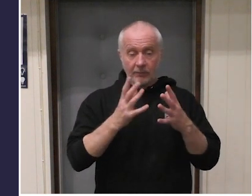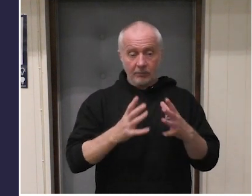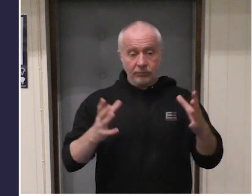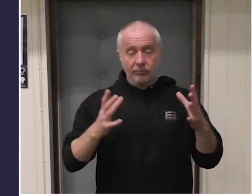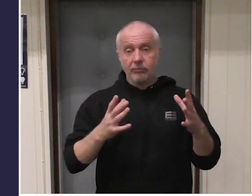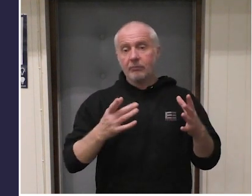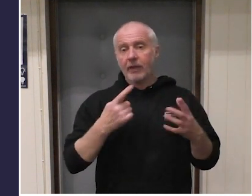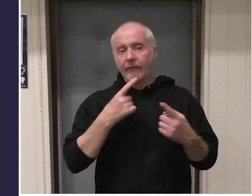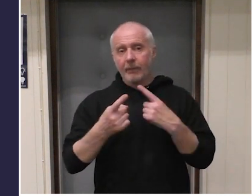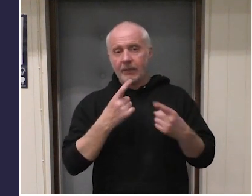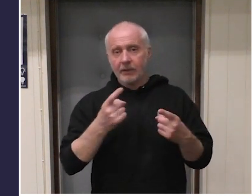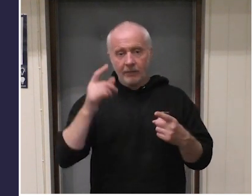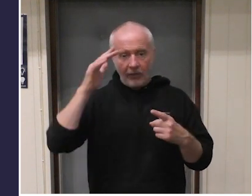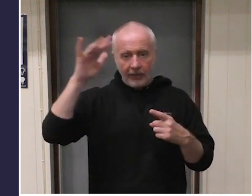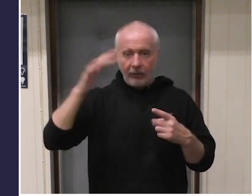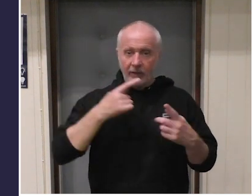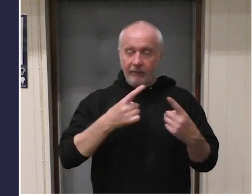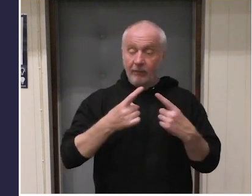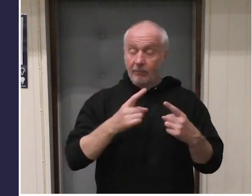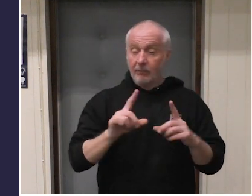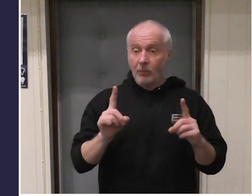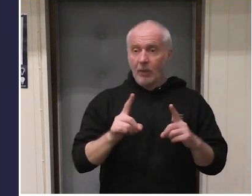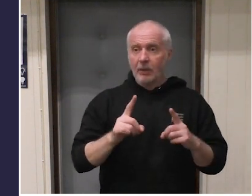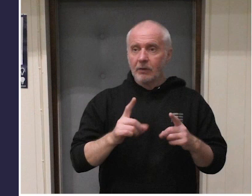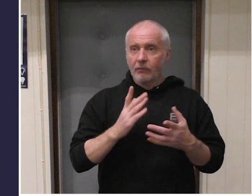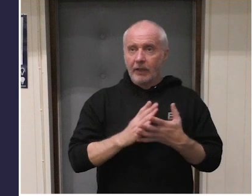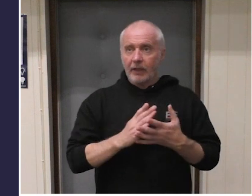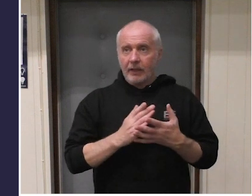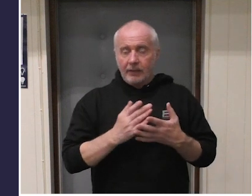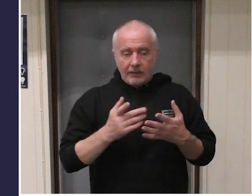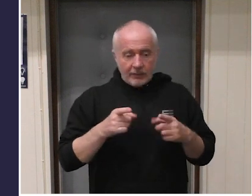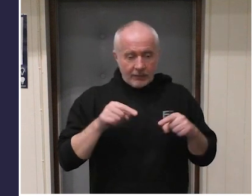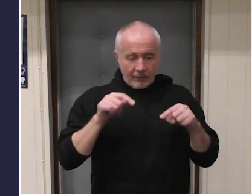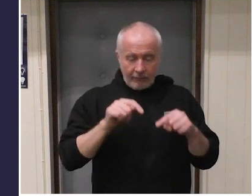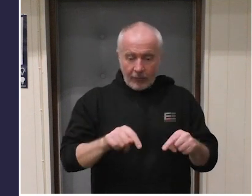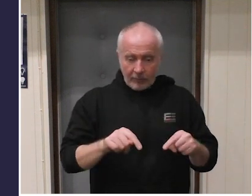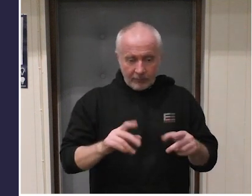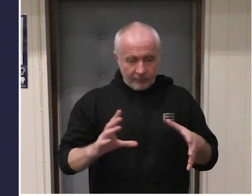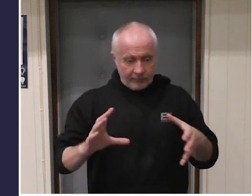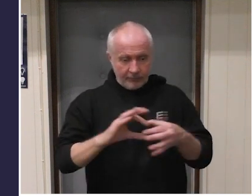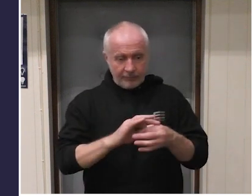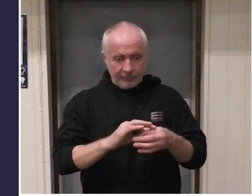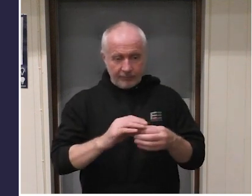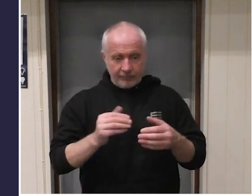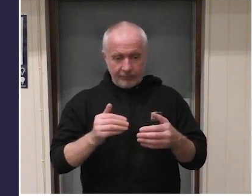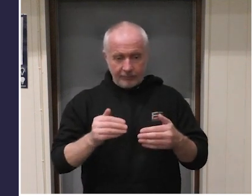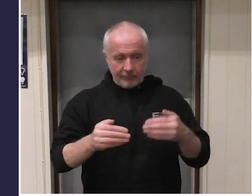predictive information, which is basically just the mutual information between, or the correlation between the past and the